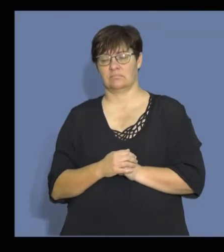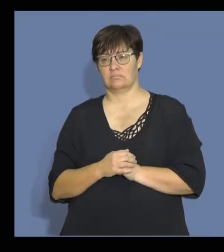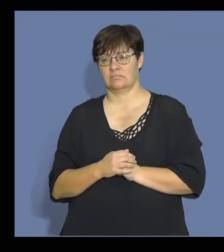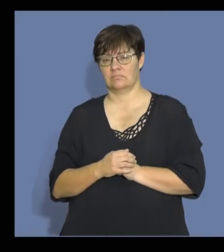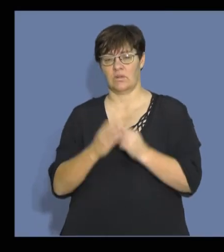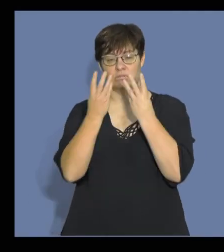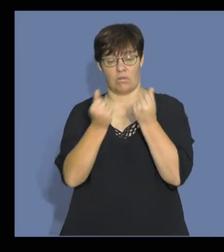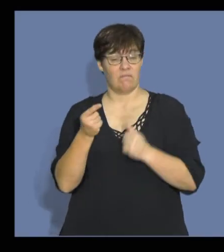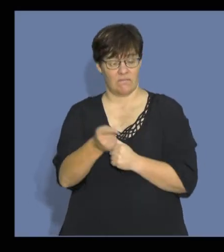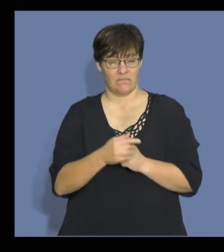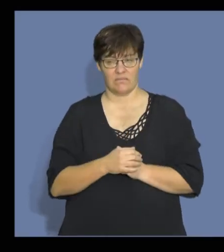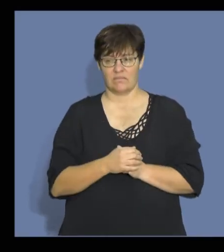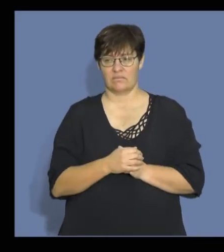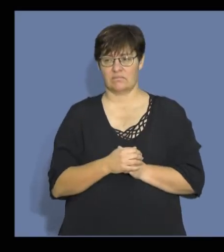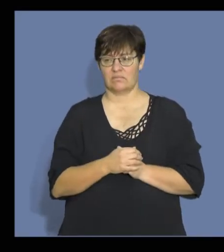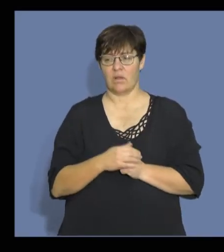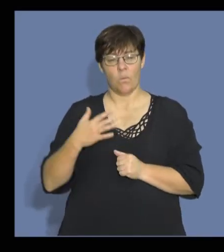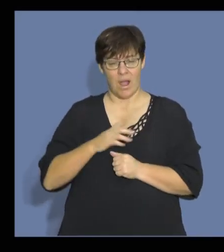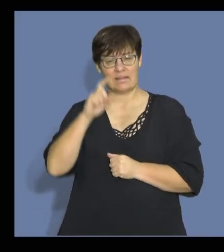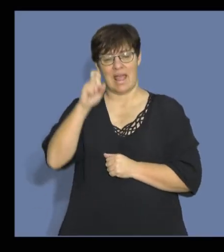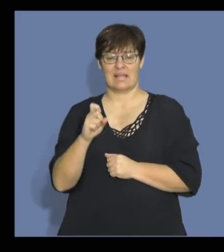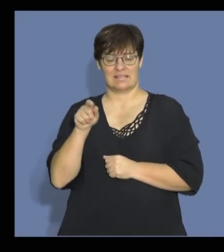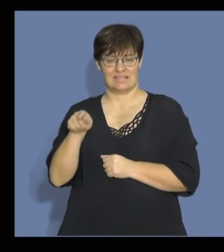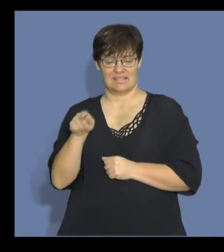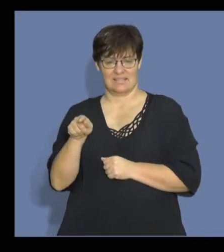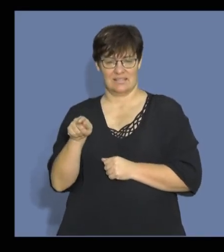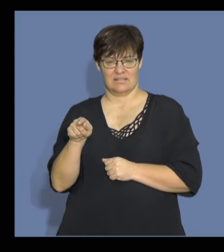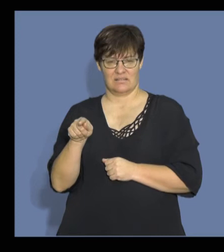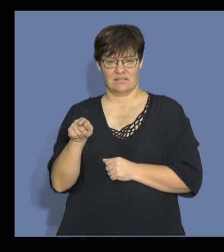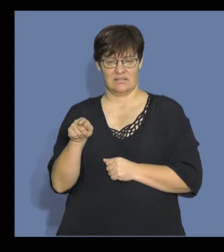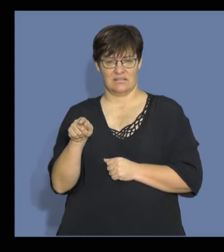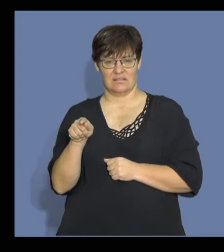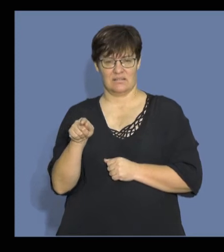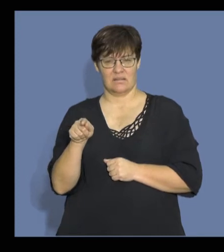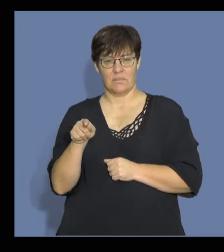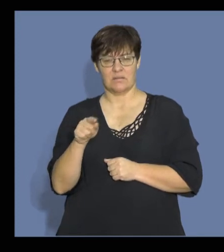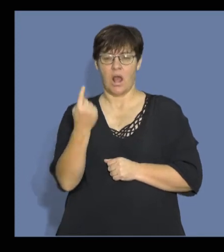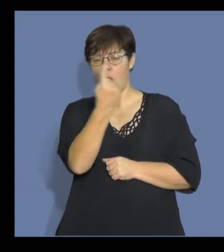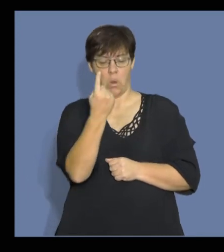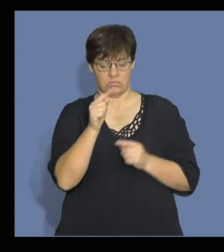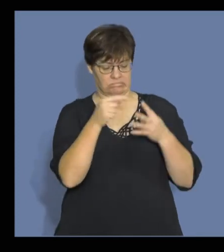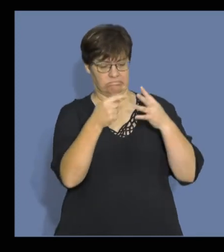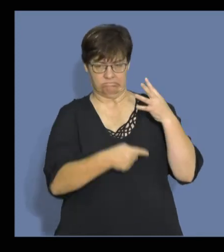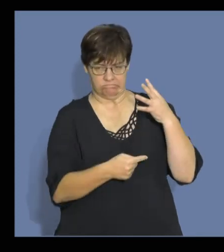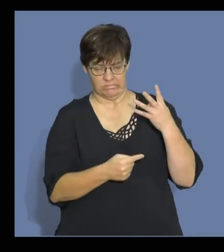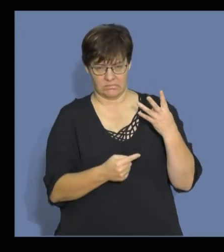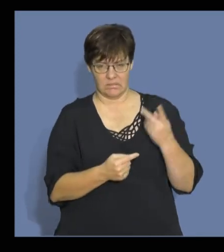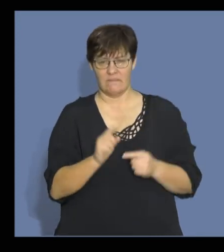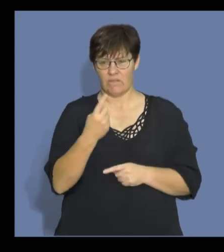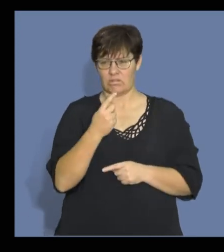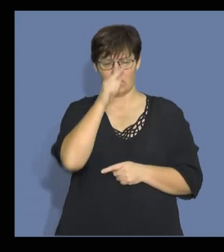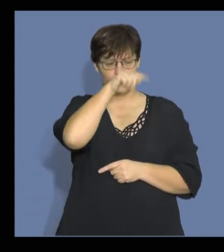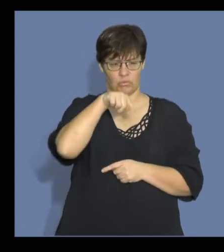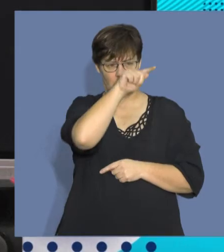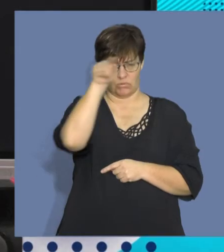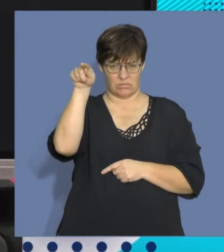we're going to solve this. I want to get x alone. Now, there's a whole bunch of stuff stopping x from being alone.